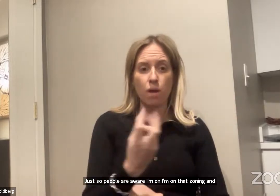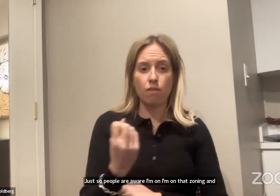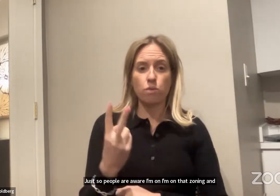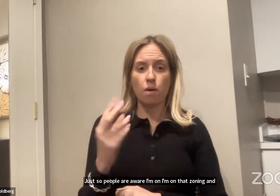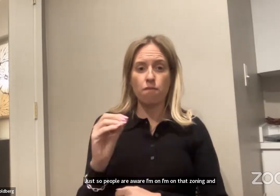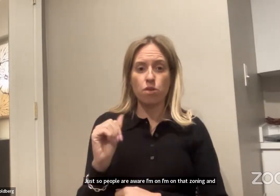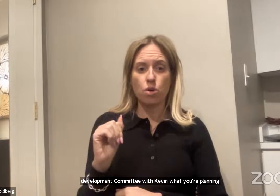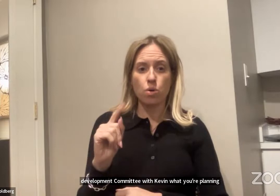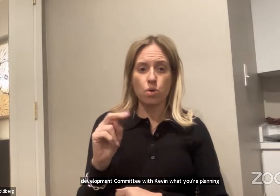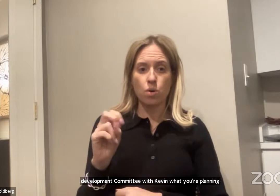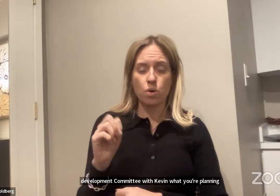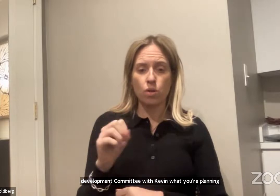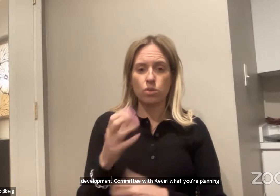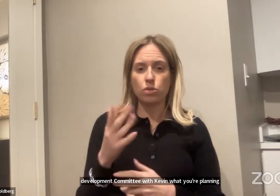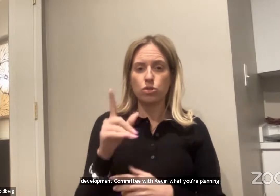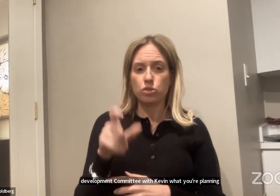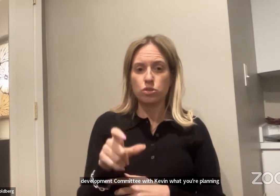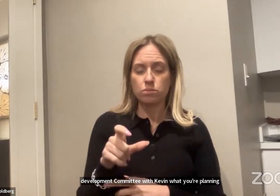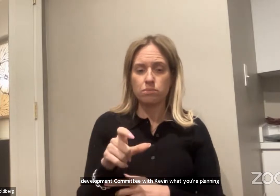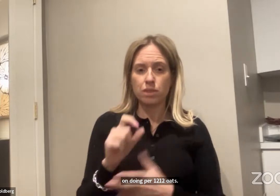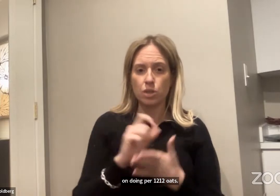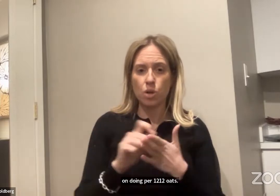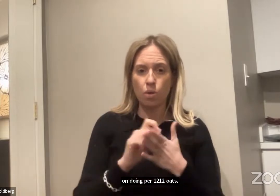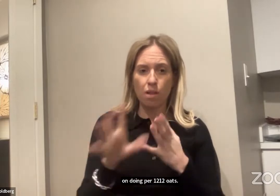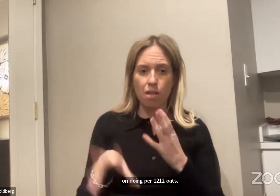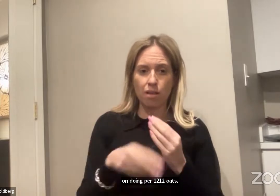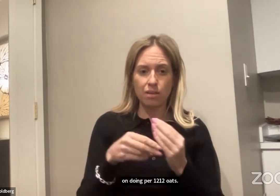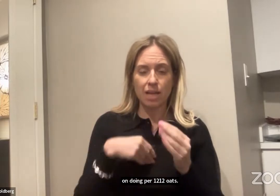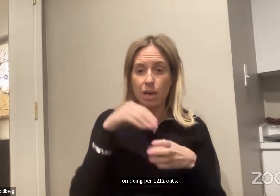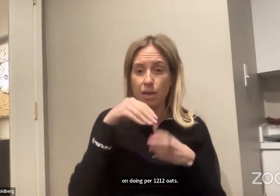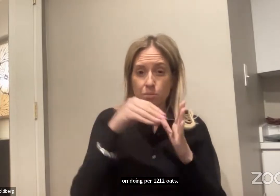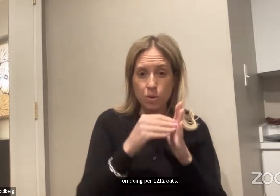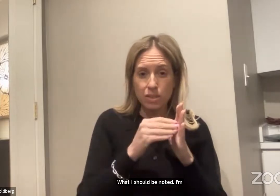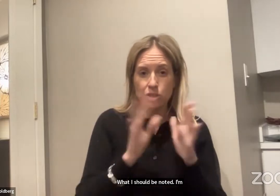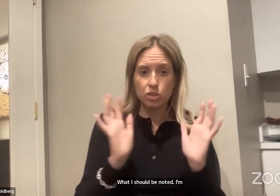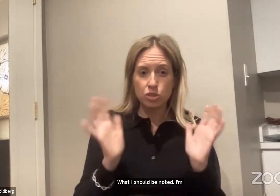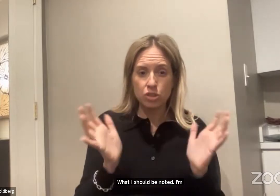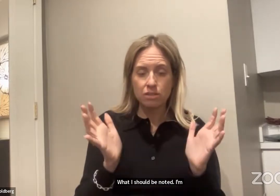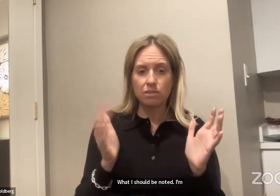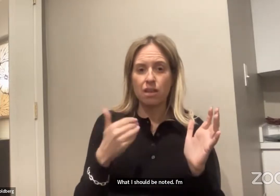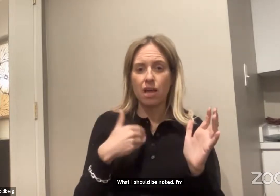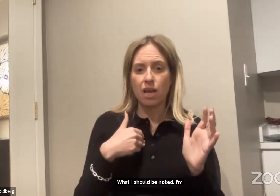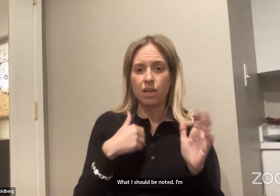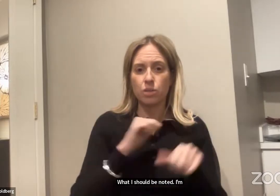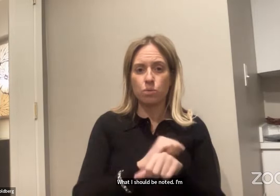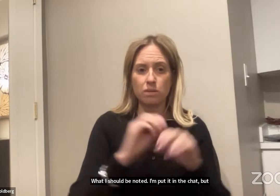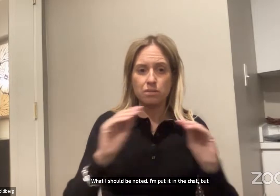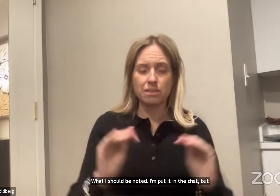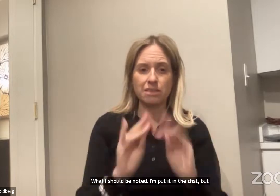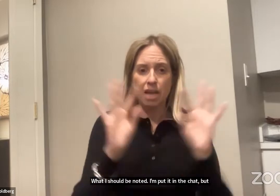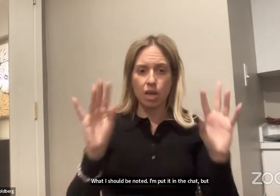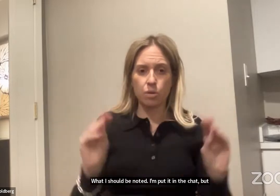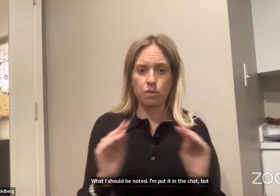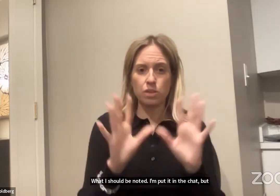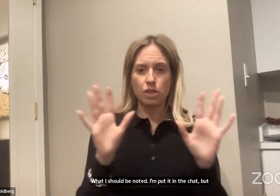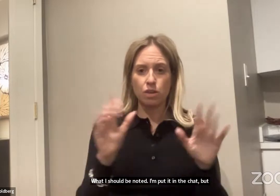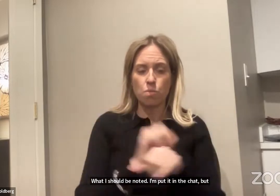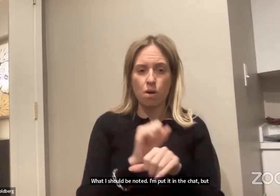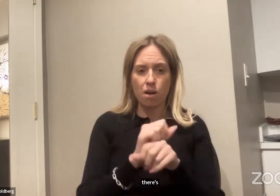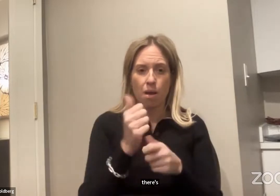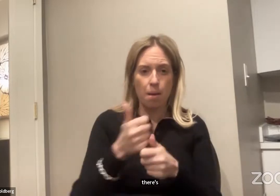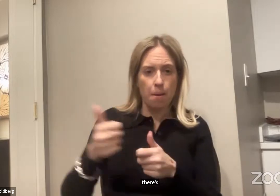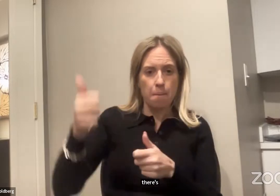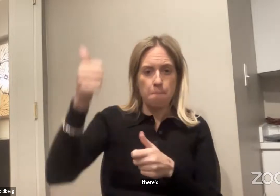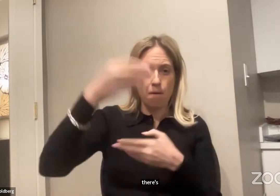Oates. What I should be noted, I won't put it in the chat, but there's fretwork, decorative brick that was above the windows on the